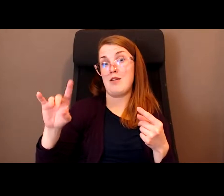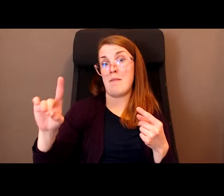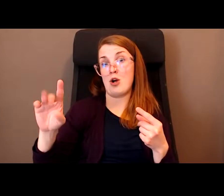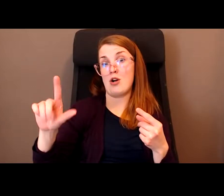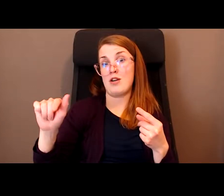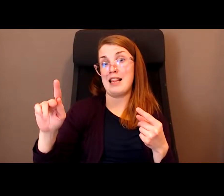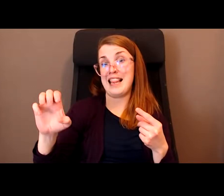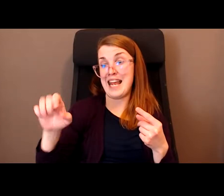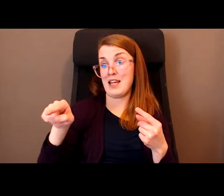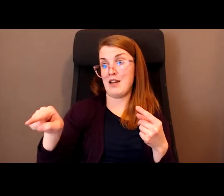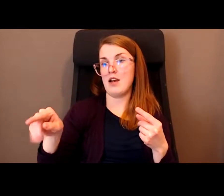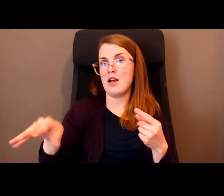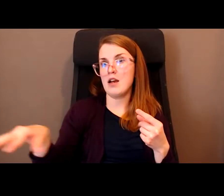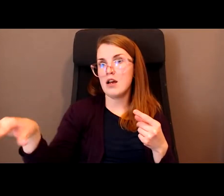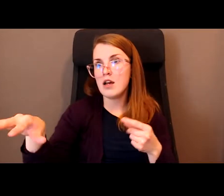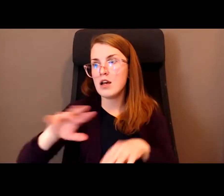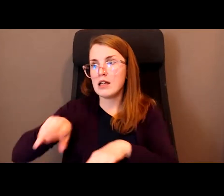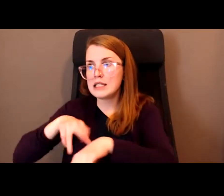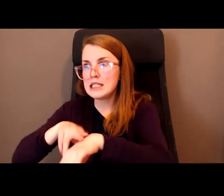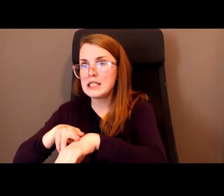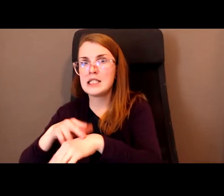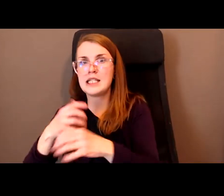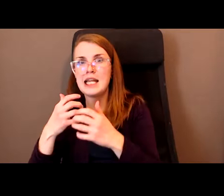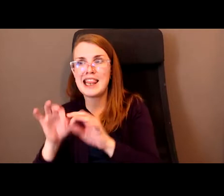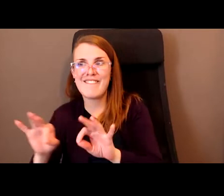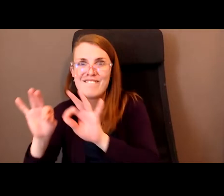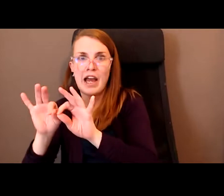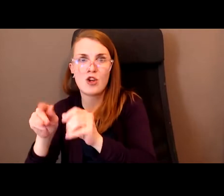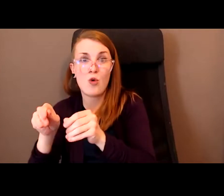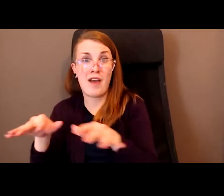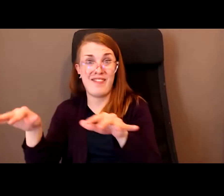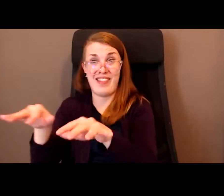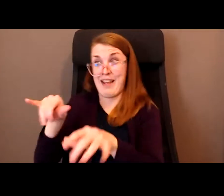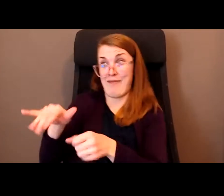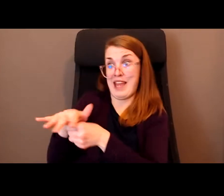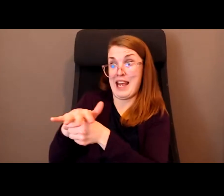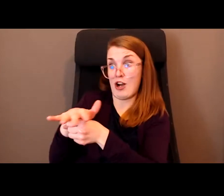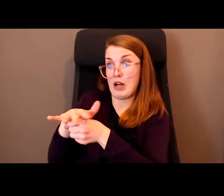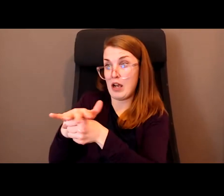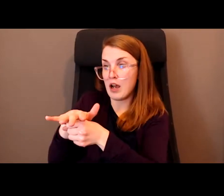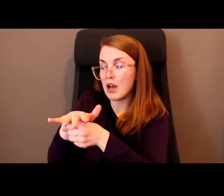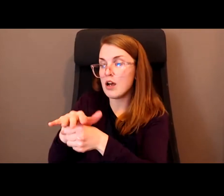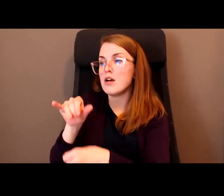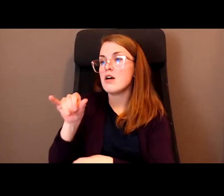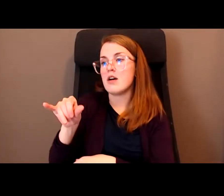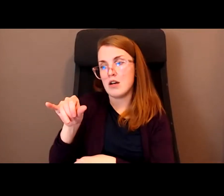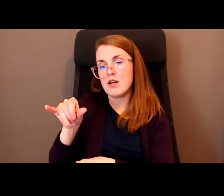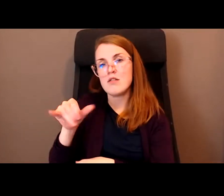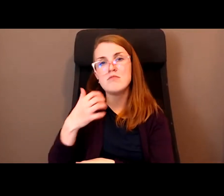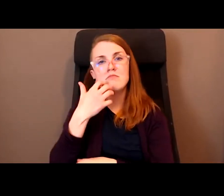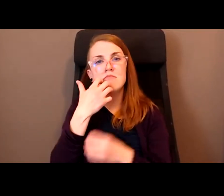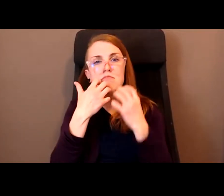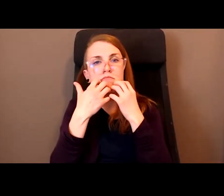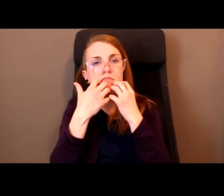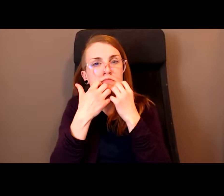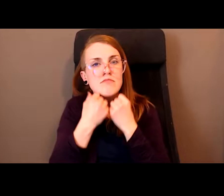metropolis and the value of land, that's a public value that we need to take care of and invest in and